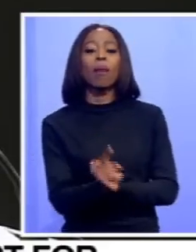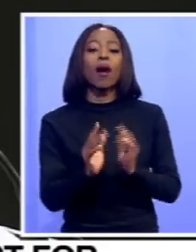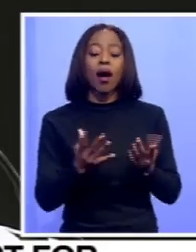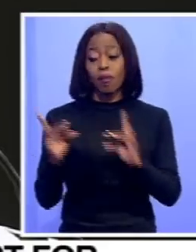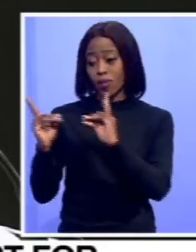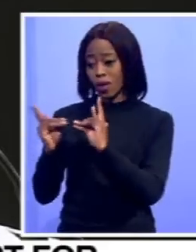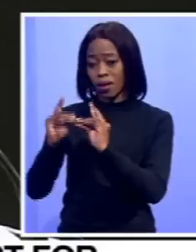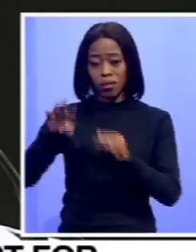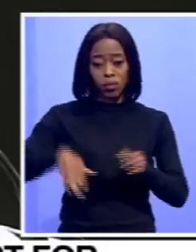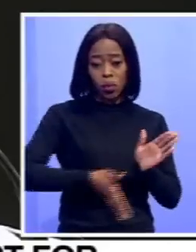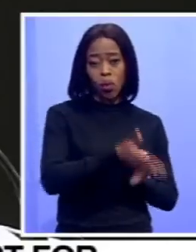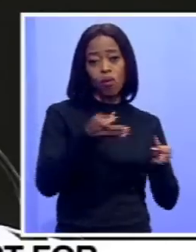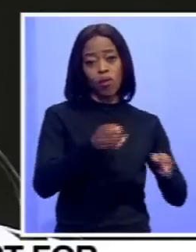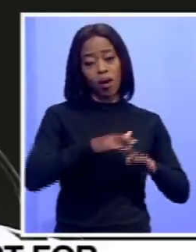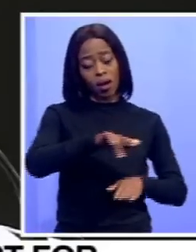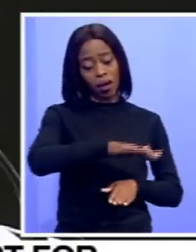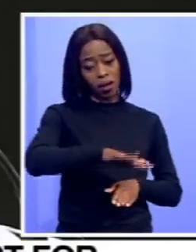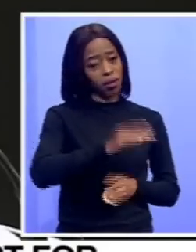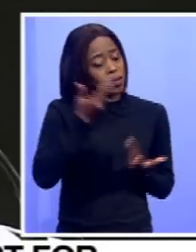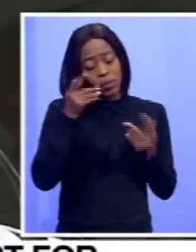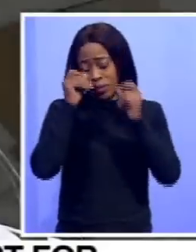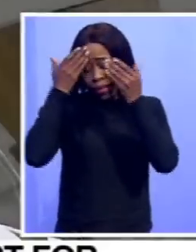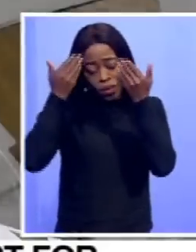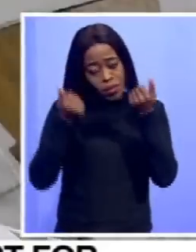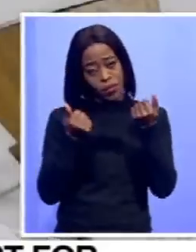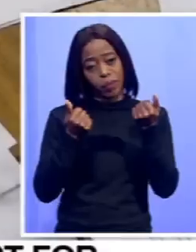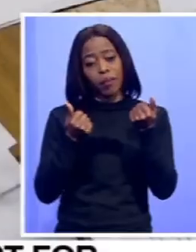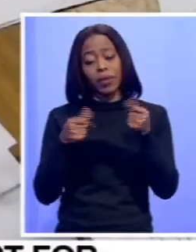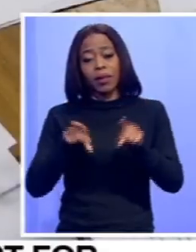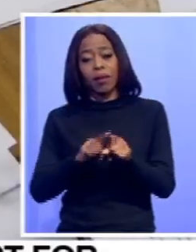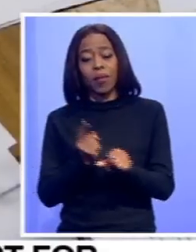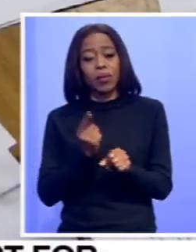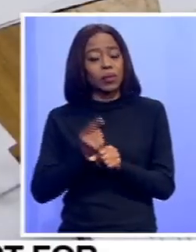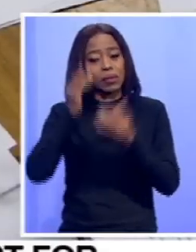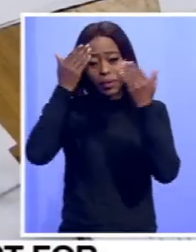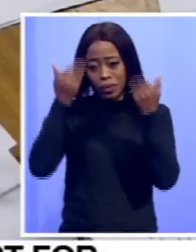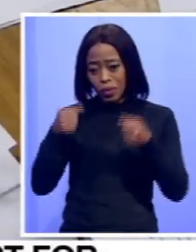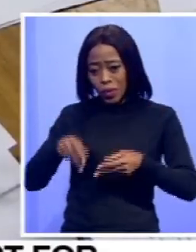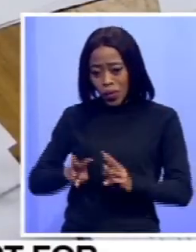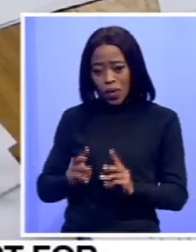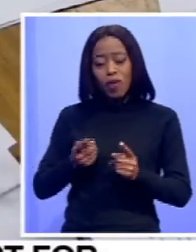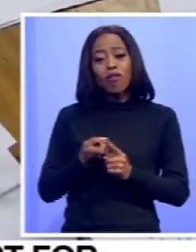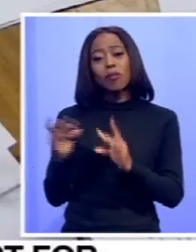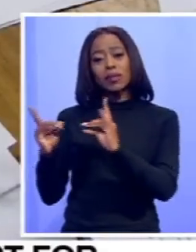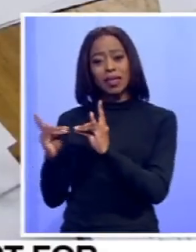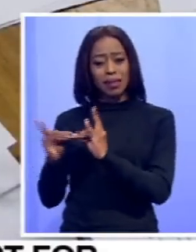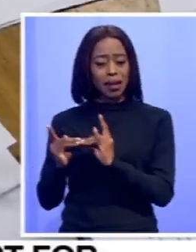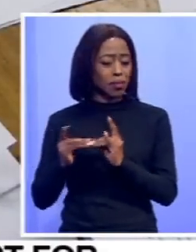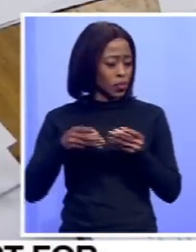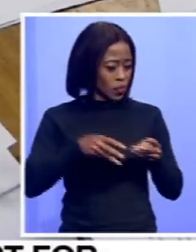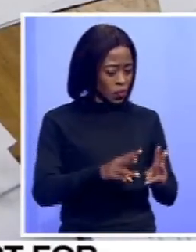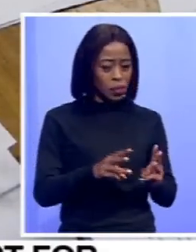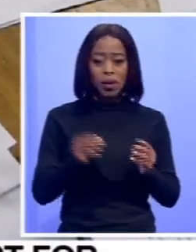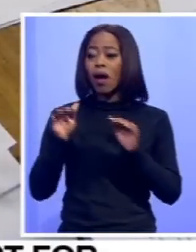to Memorial Park for the burial. Sub 8, he did not know whether the route from the stadium to the cemetery was open to the public or